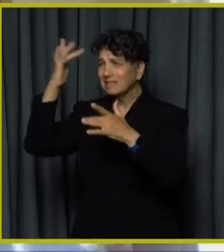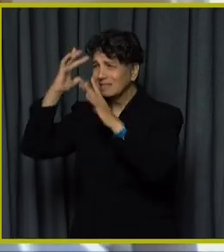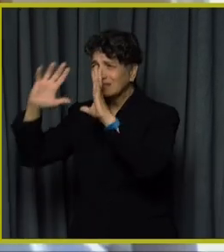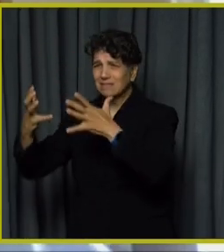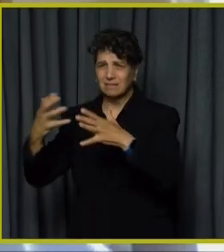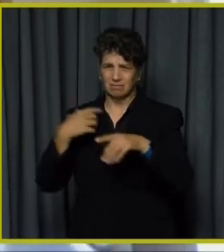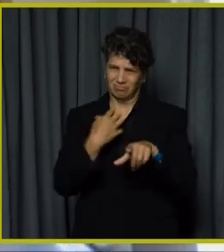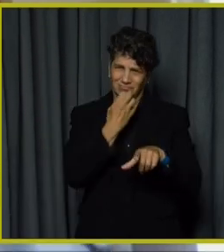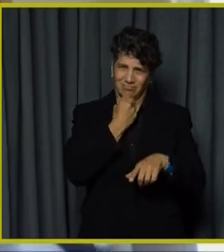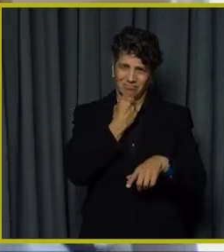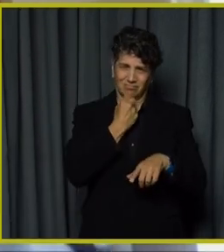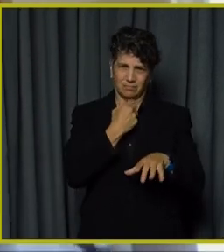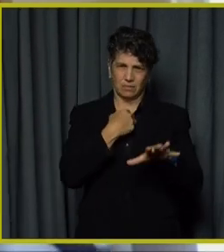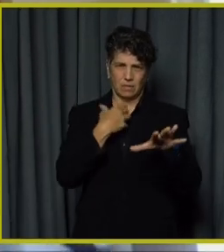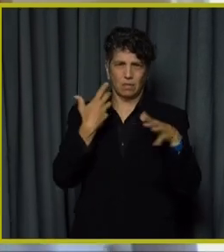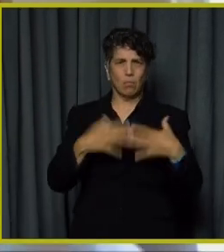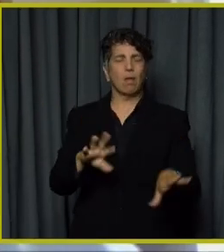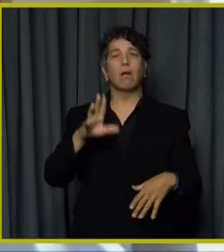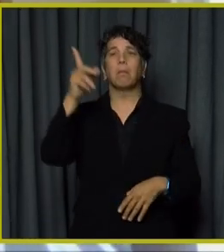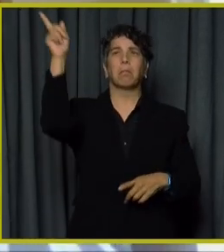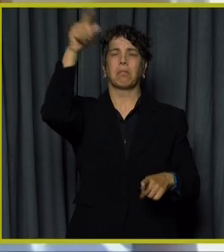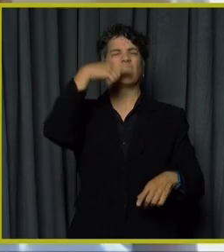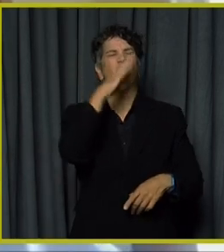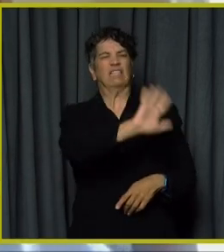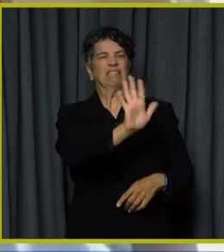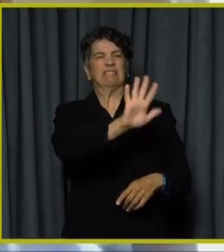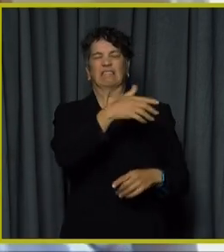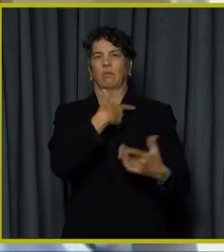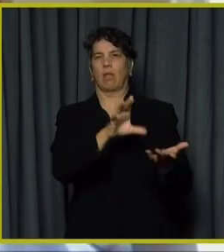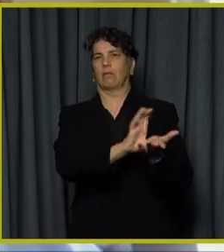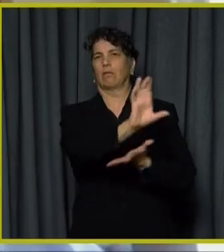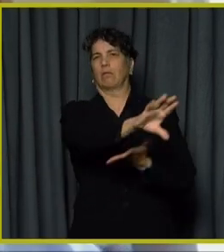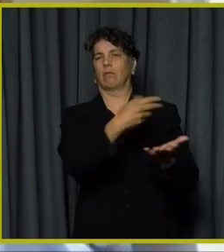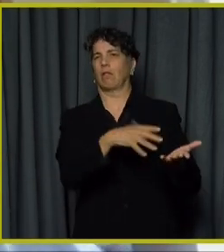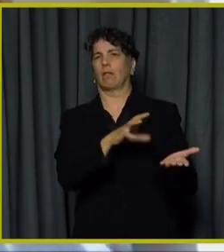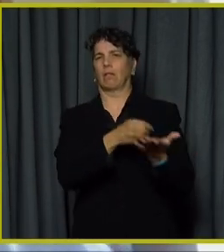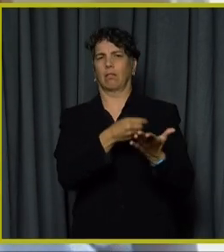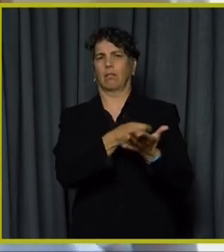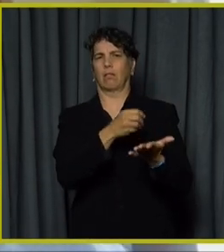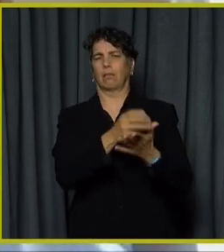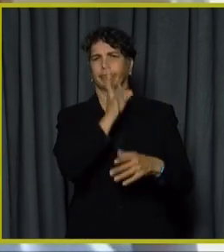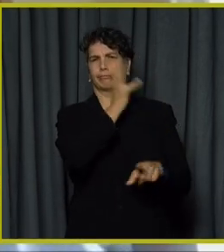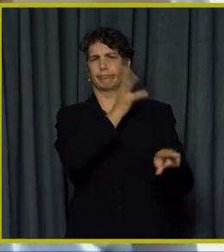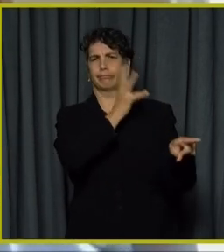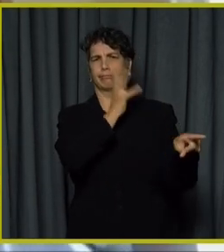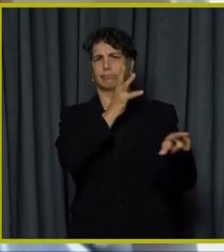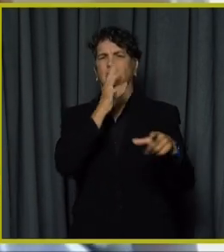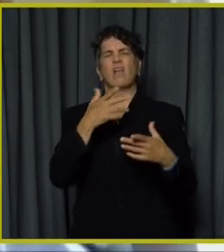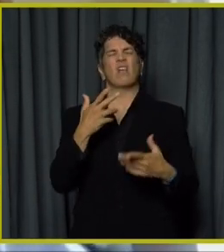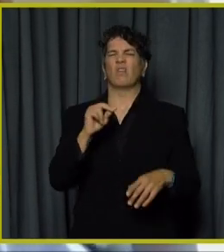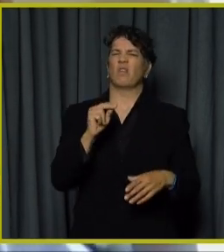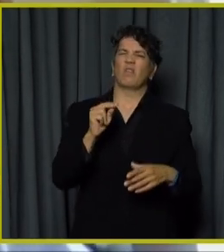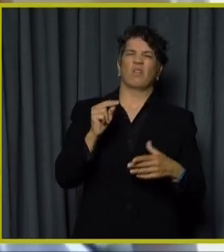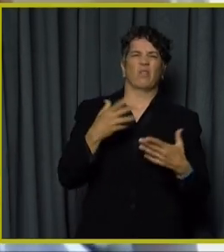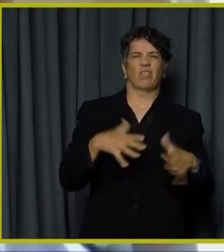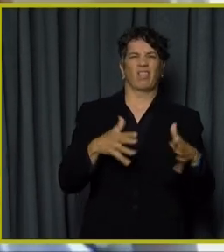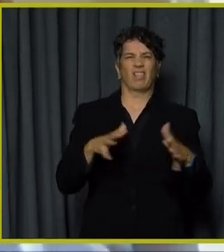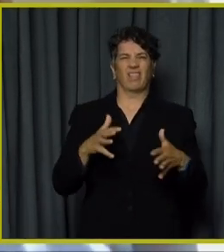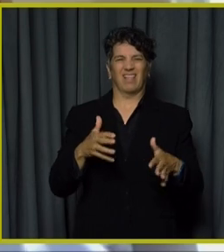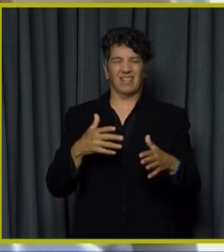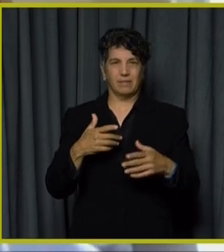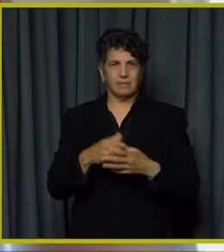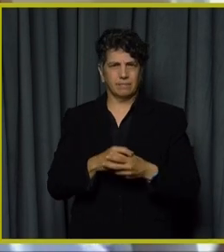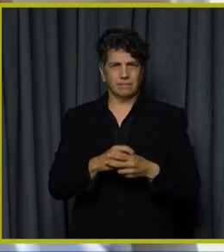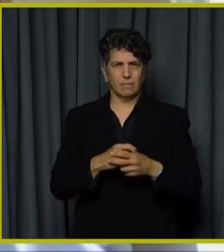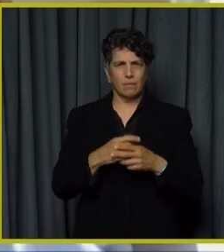don't want to pay the people who care for our elderly and our sick and our children. We don't want to pay them a decent wage. To